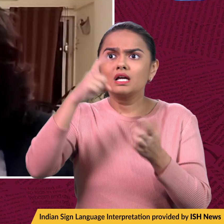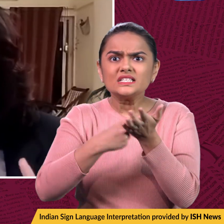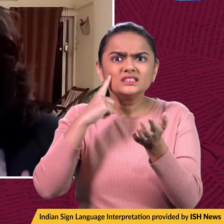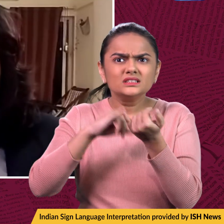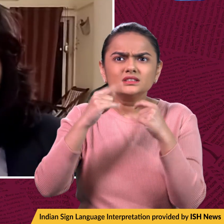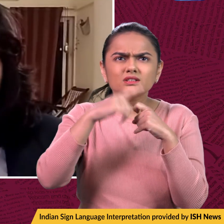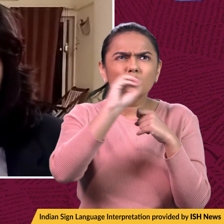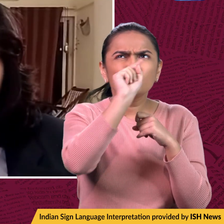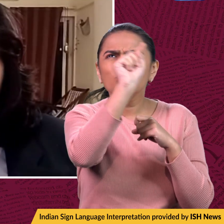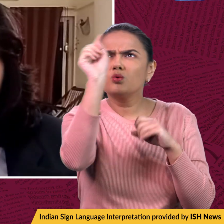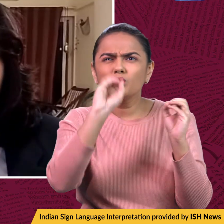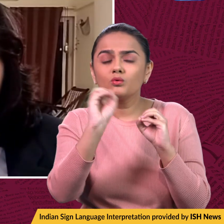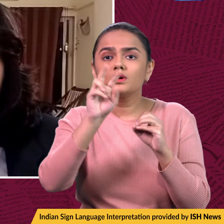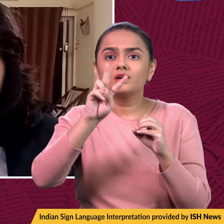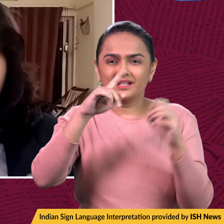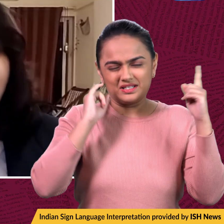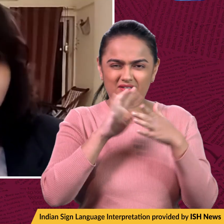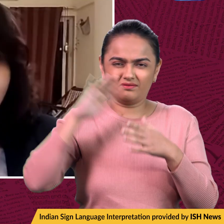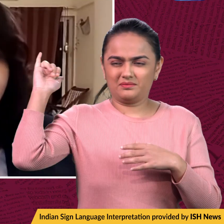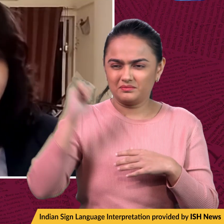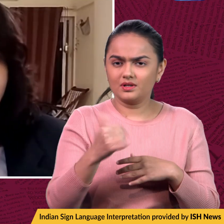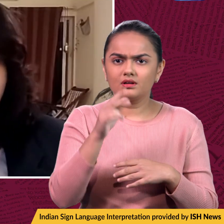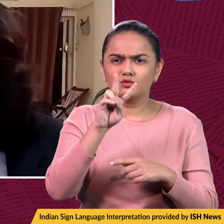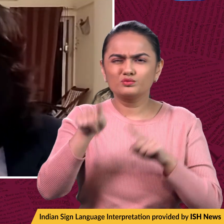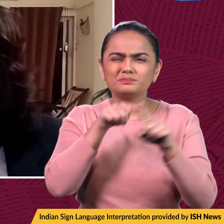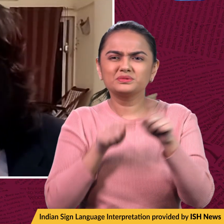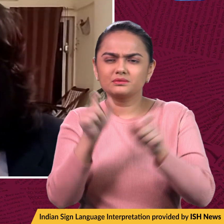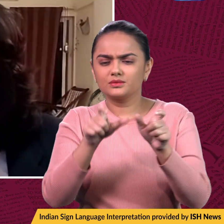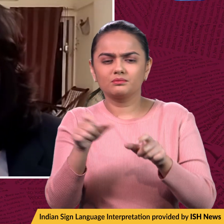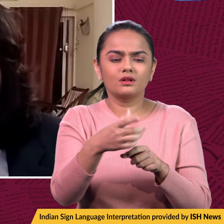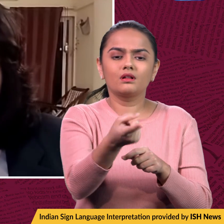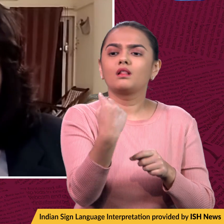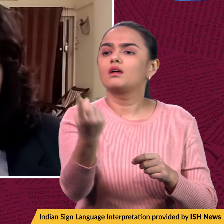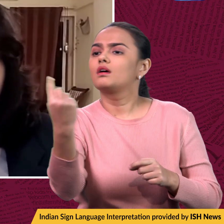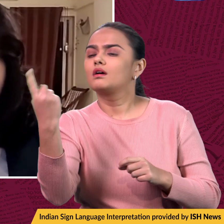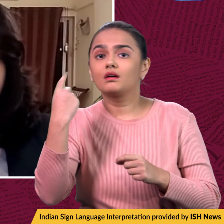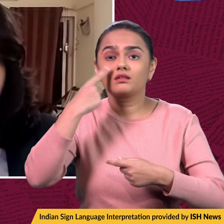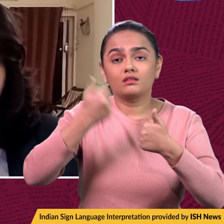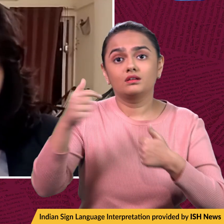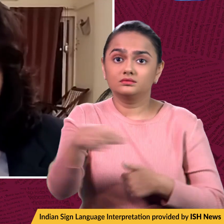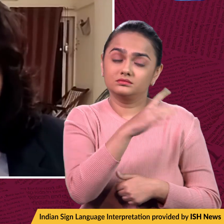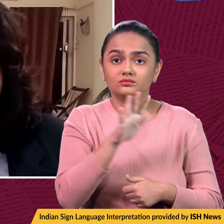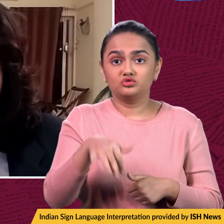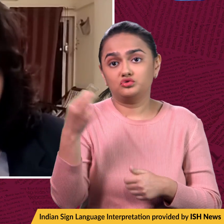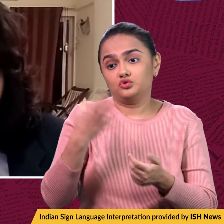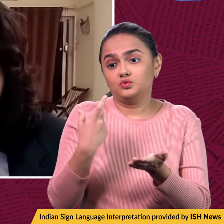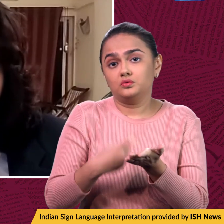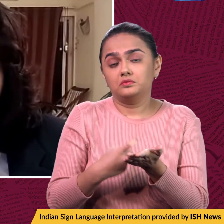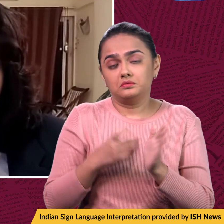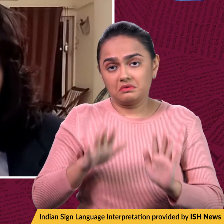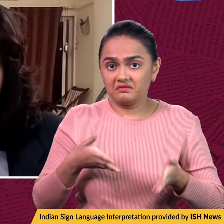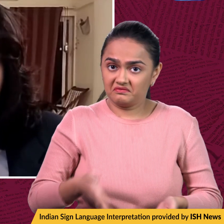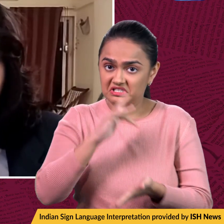non-risk countries, 2% of the passengers will be picked up randomly for testing on arrival, and these are new guidelines by the